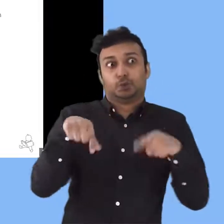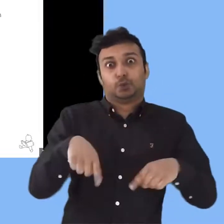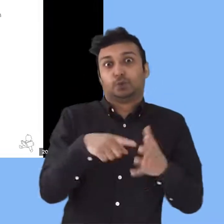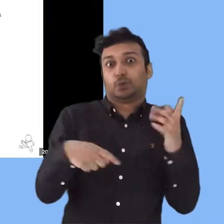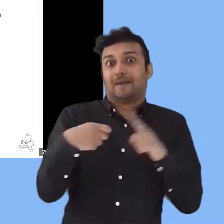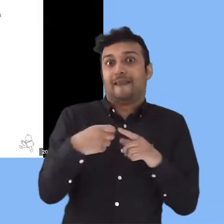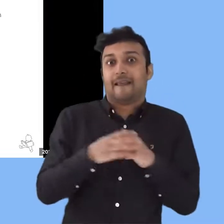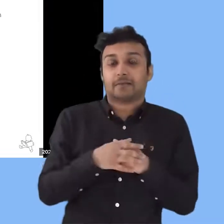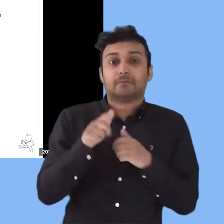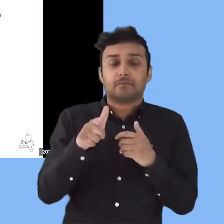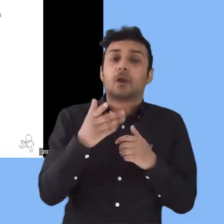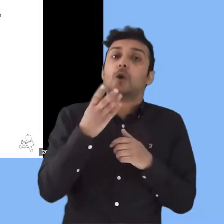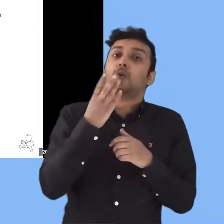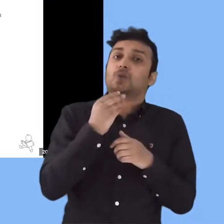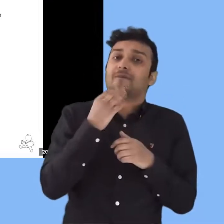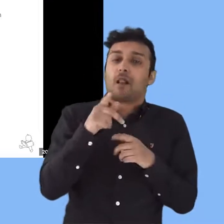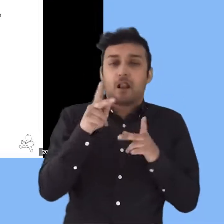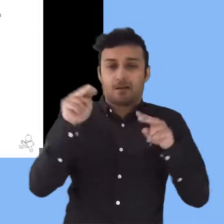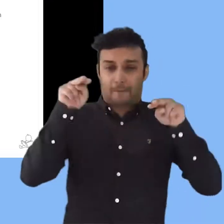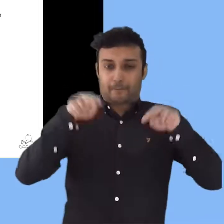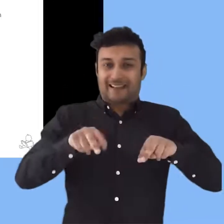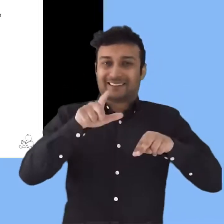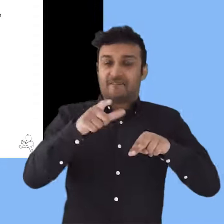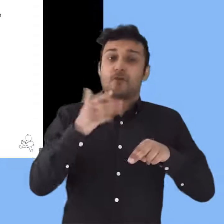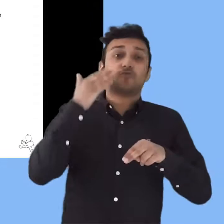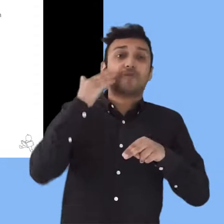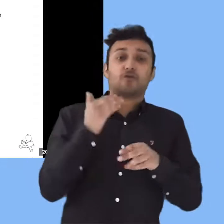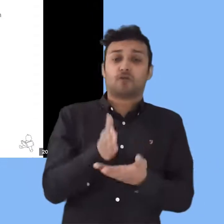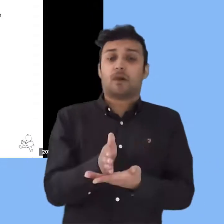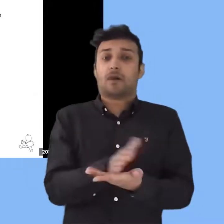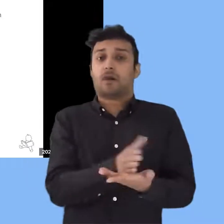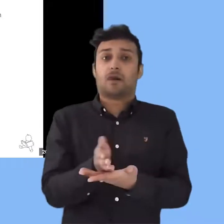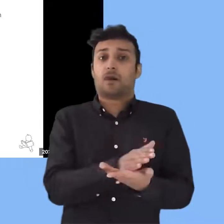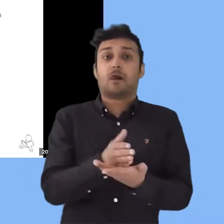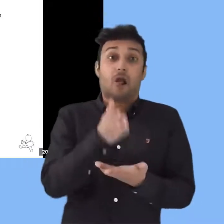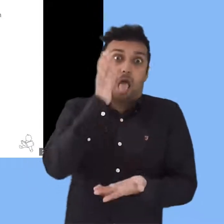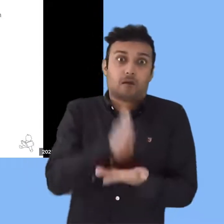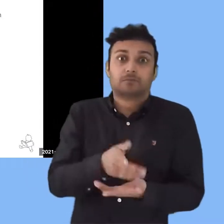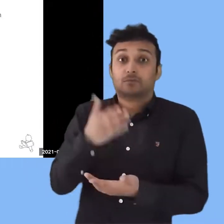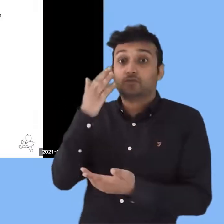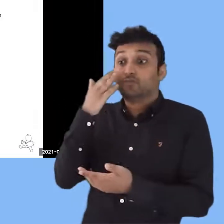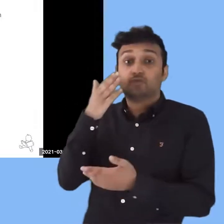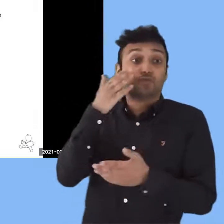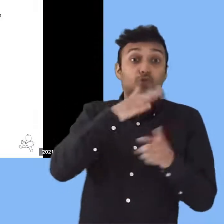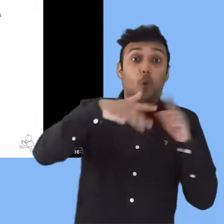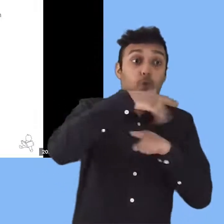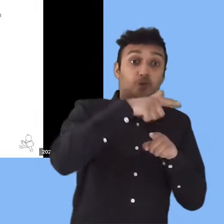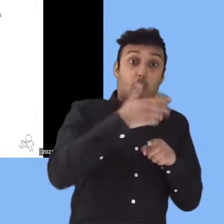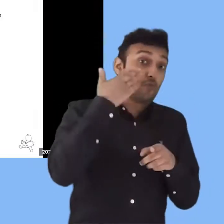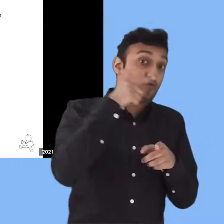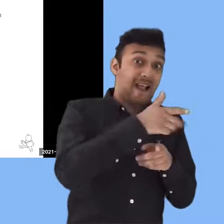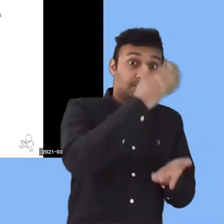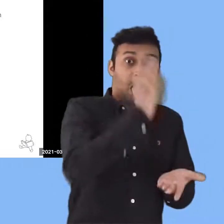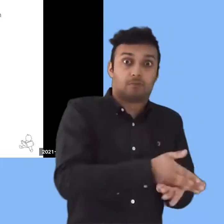know, it's useful to take a racial ambivalent standpoint to understand that idea of race as real as a social tool, but unreal as